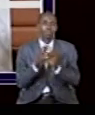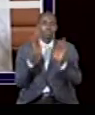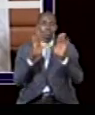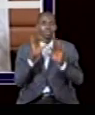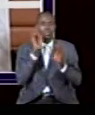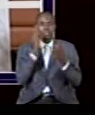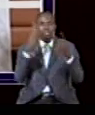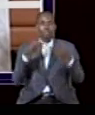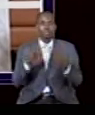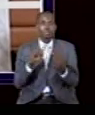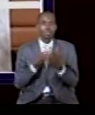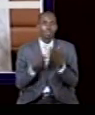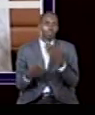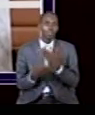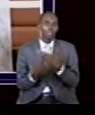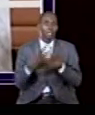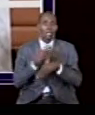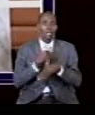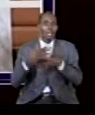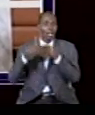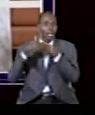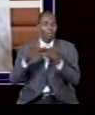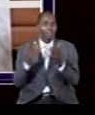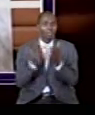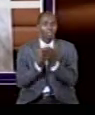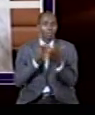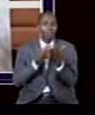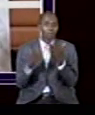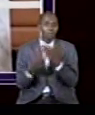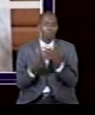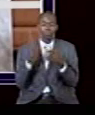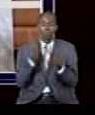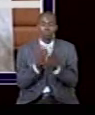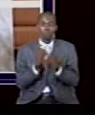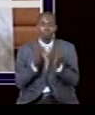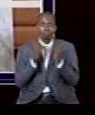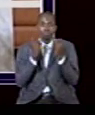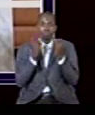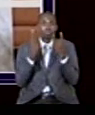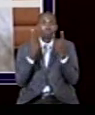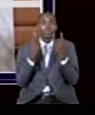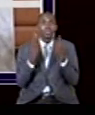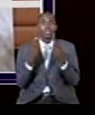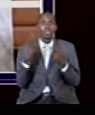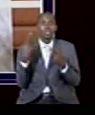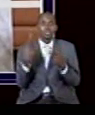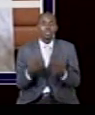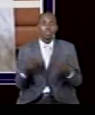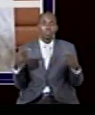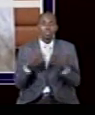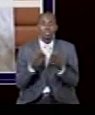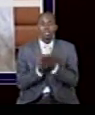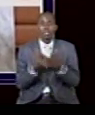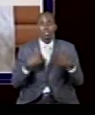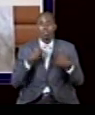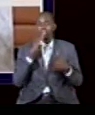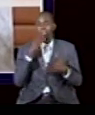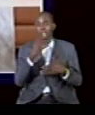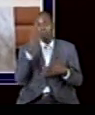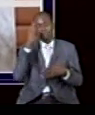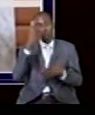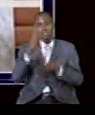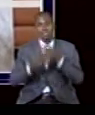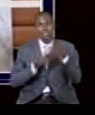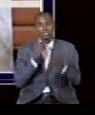crusade, and immediately after that program, all of a sudden, the problem that's lasted for 6 years